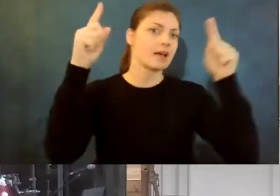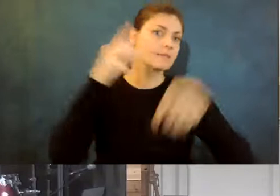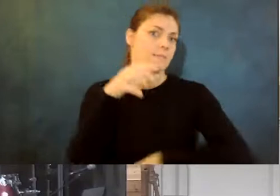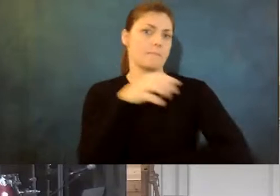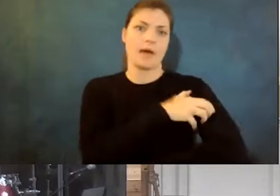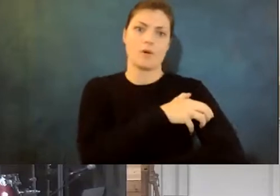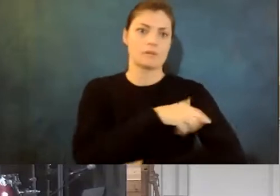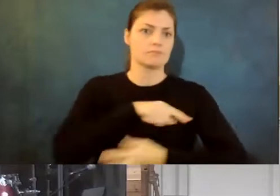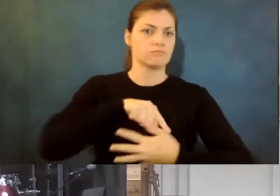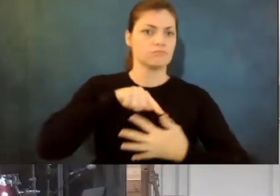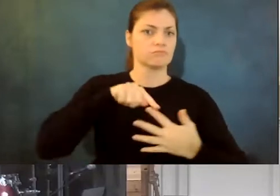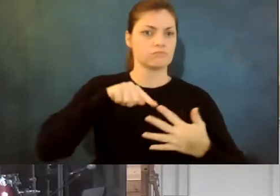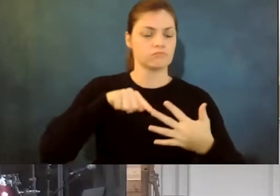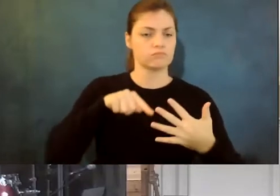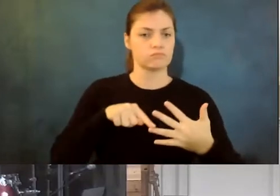power.